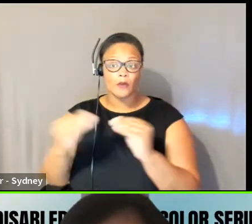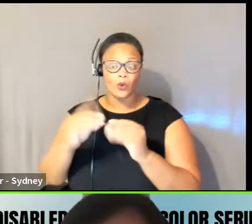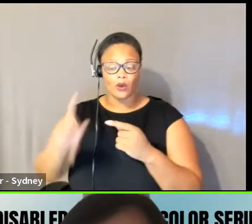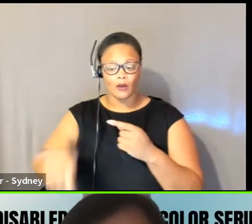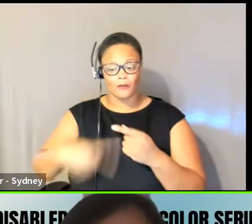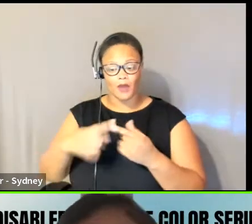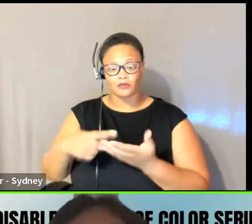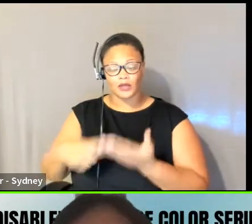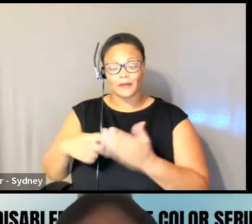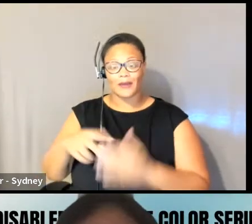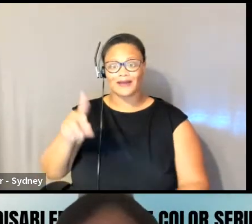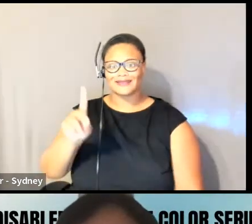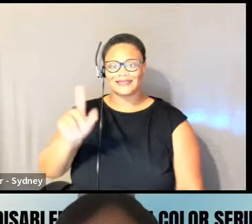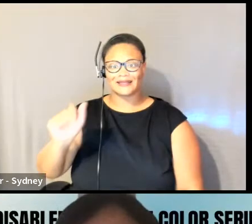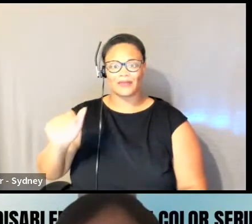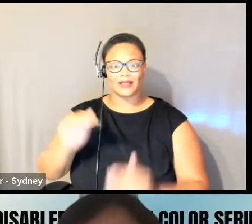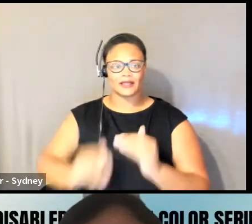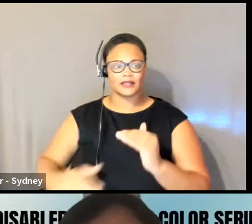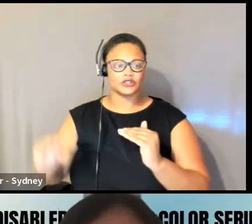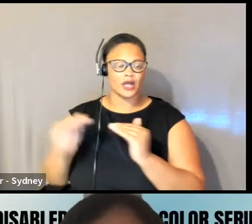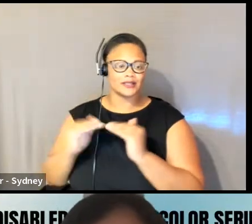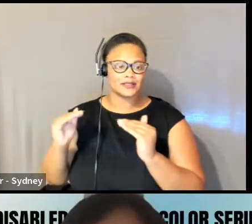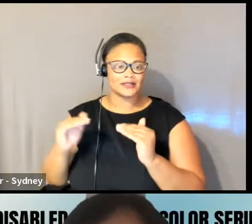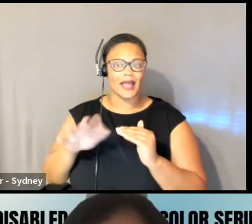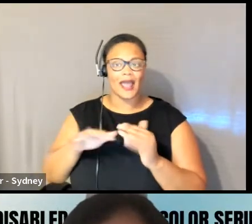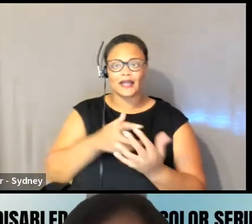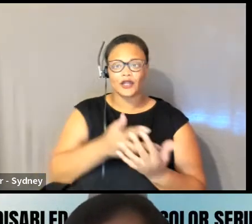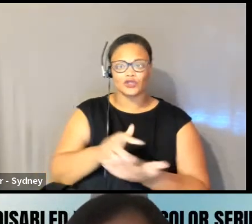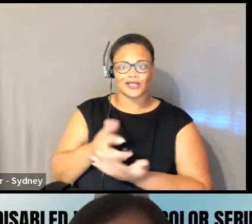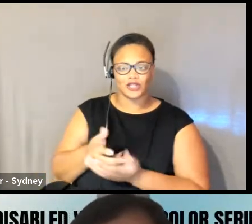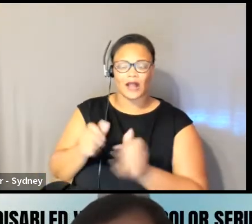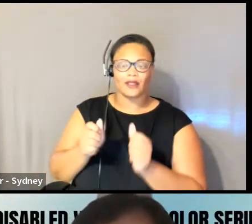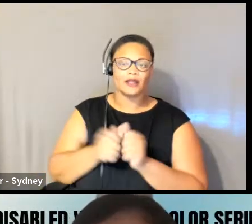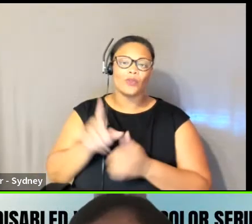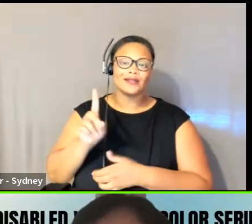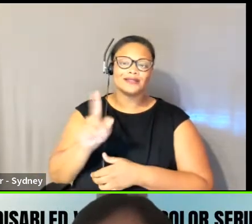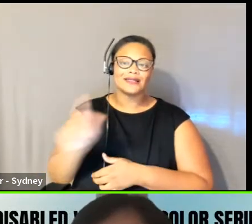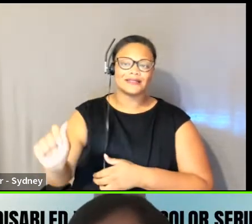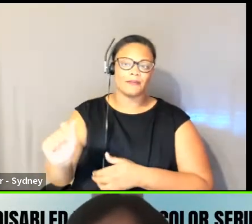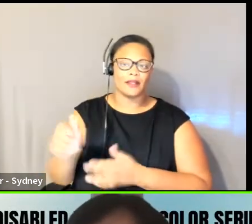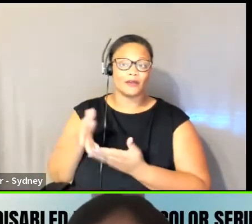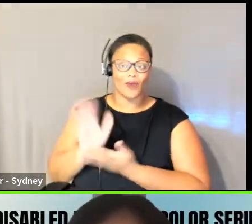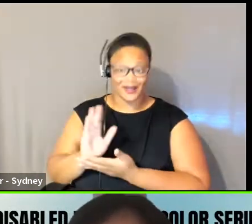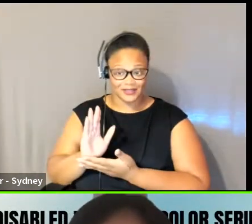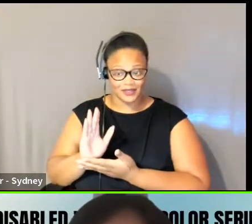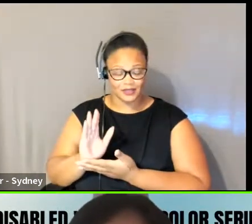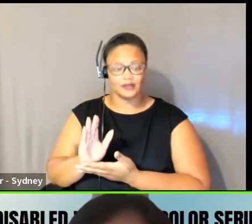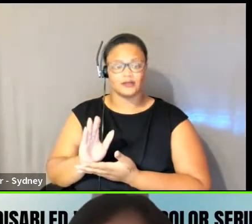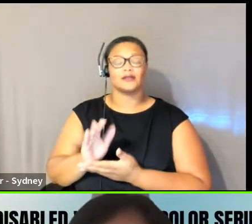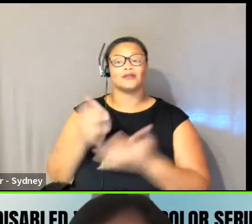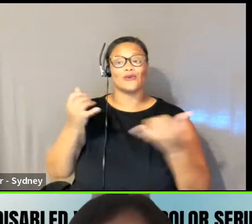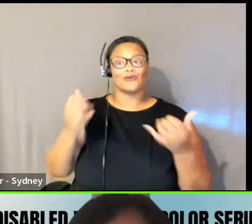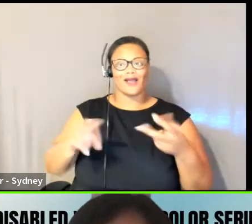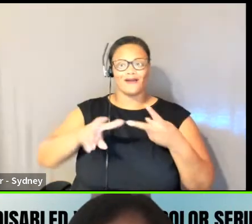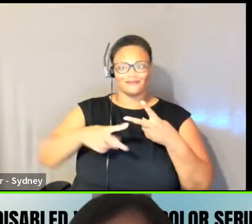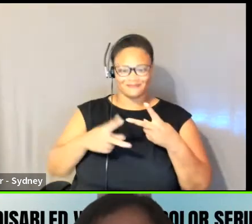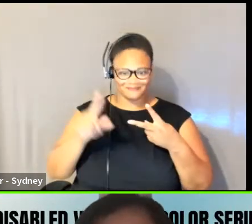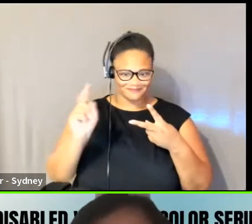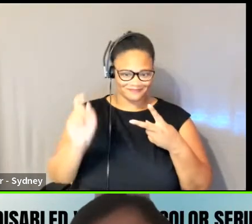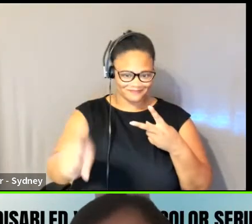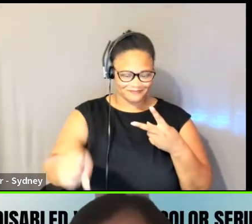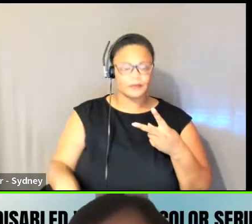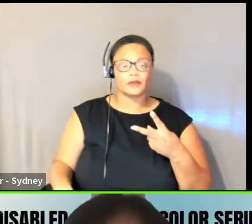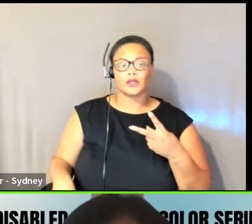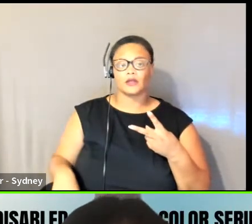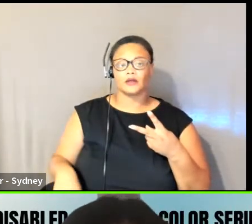disability justice and its intersectionality with disability rights. So going with that, our second question would be, well,